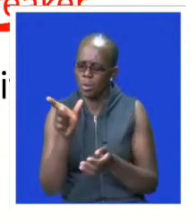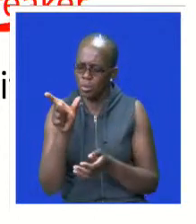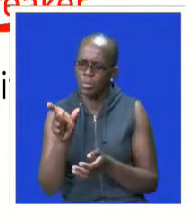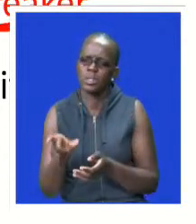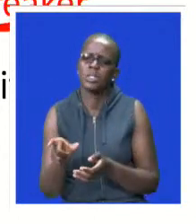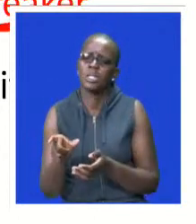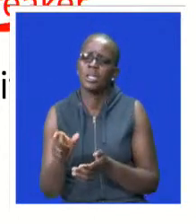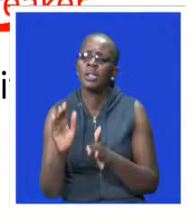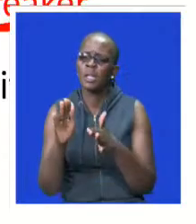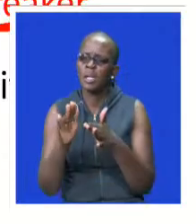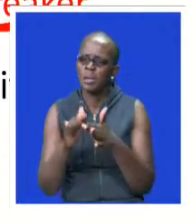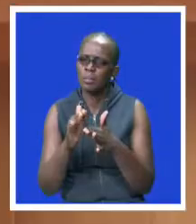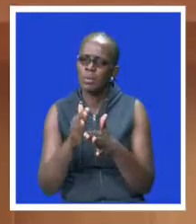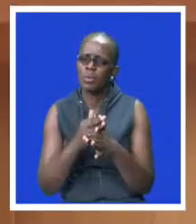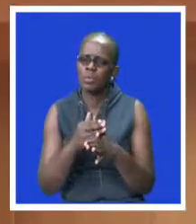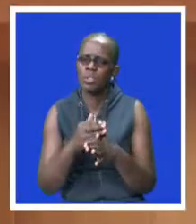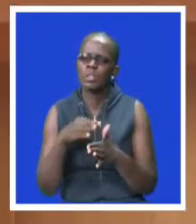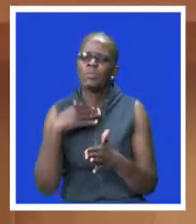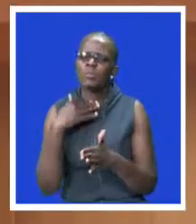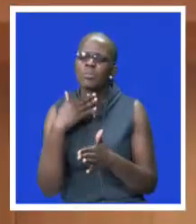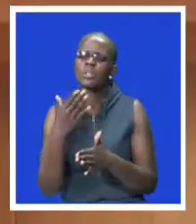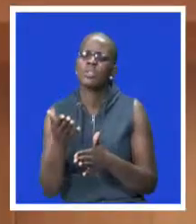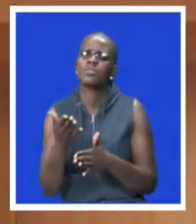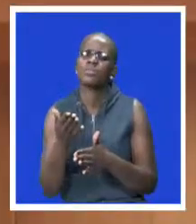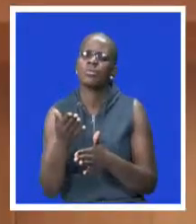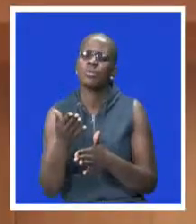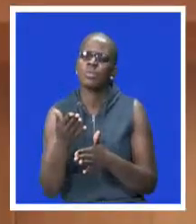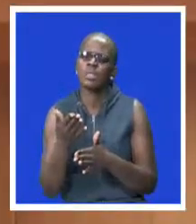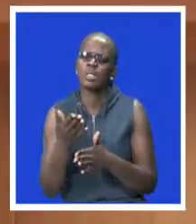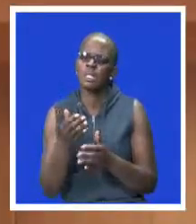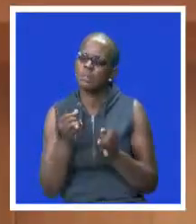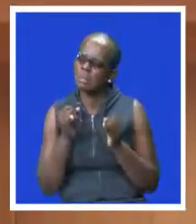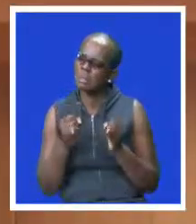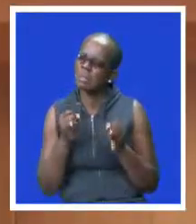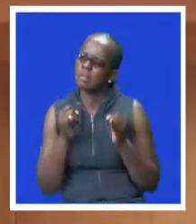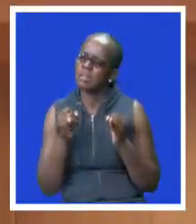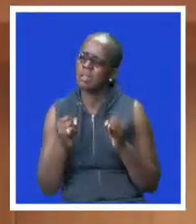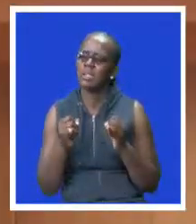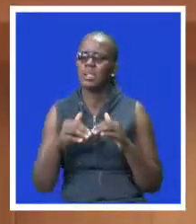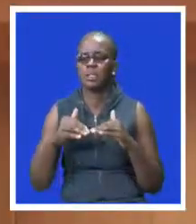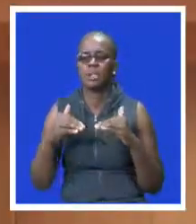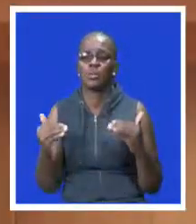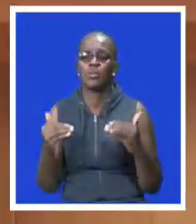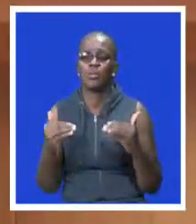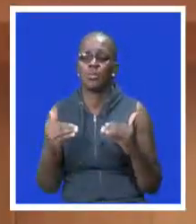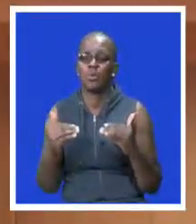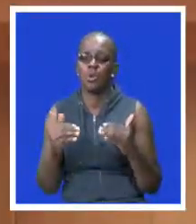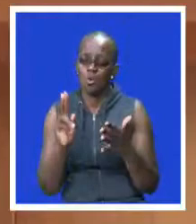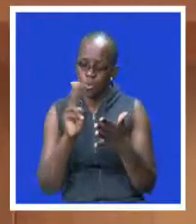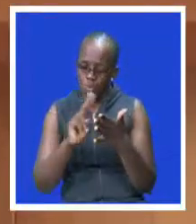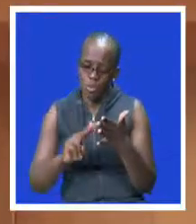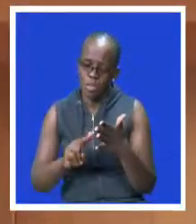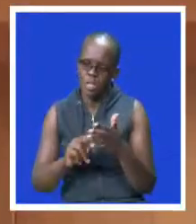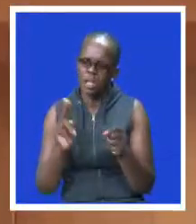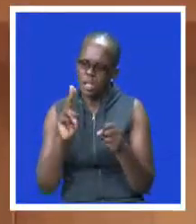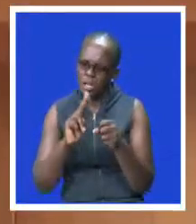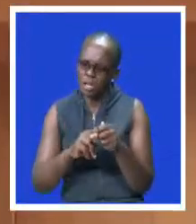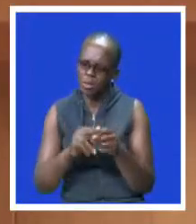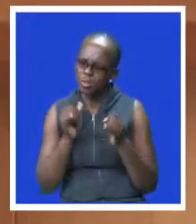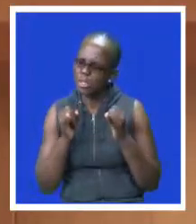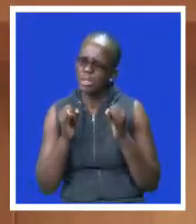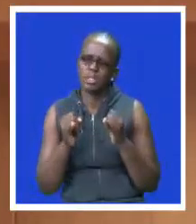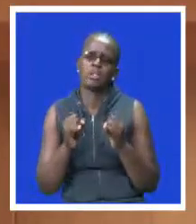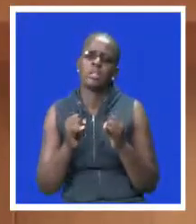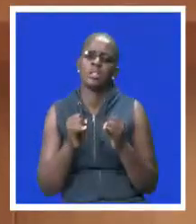want to get or come across as too serious. For who? For your reader, for your friend, for your